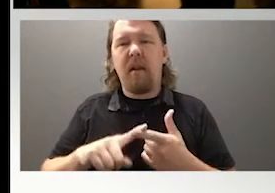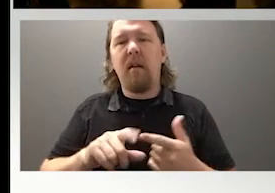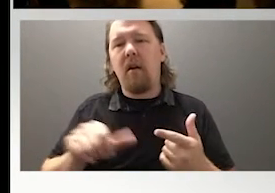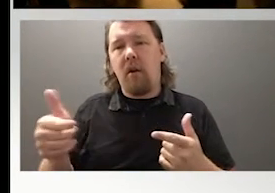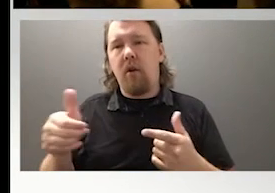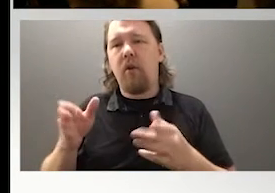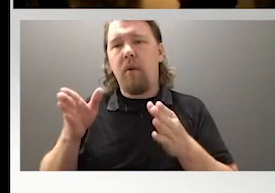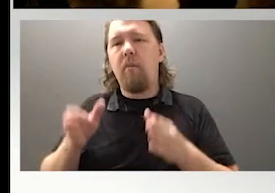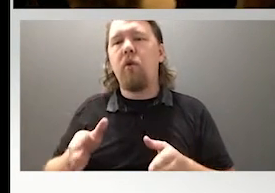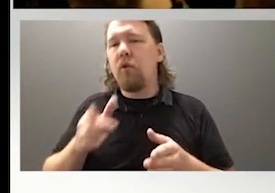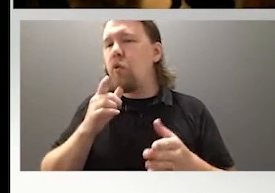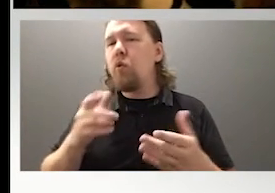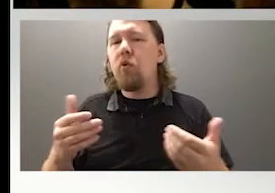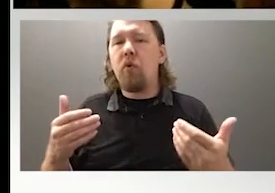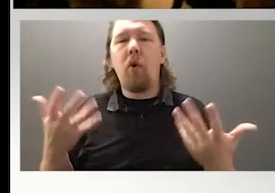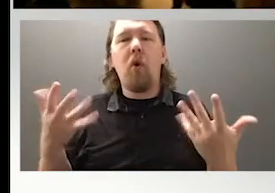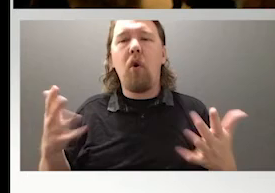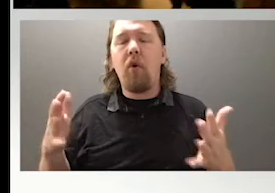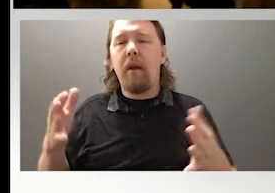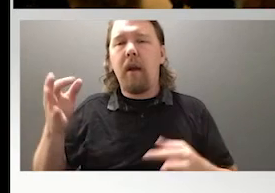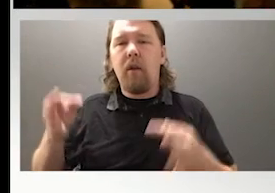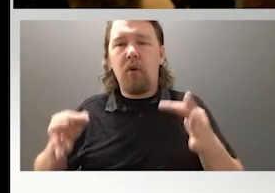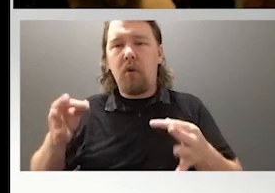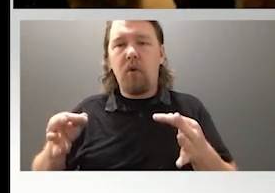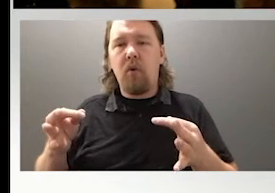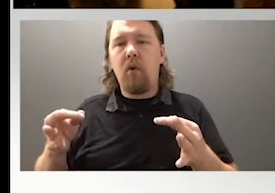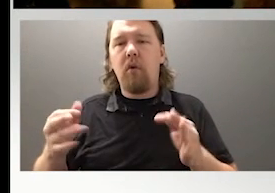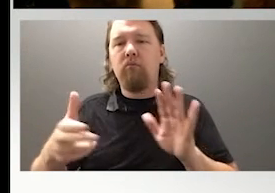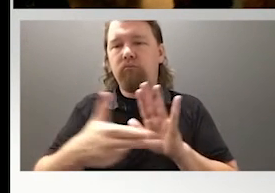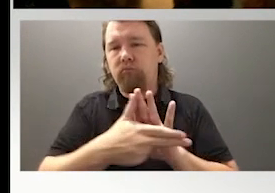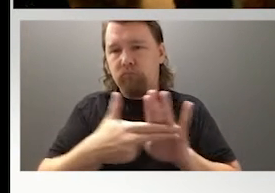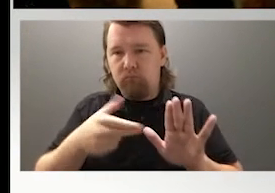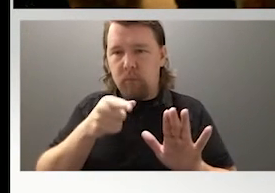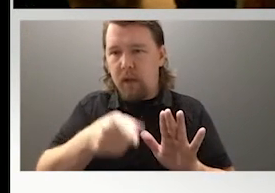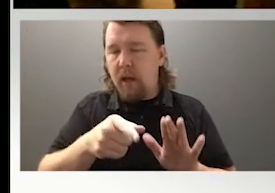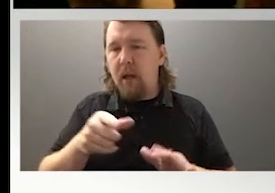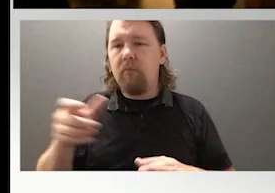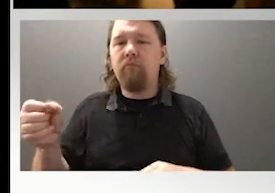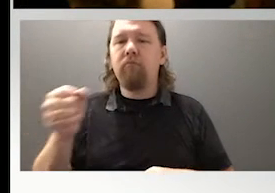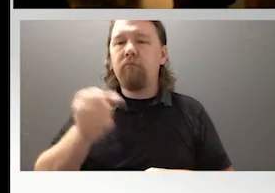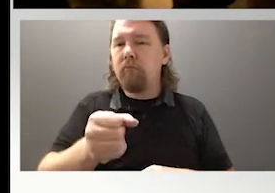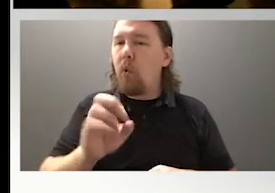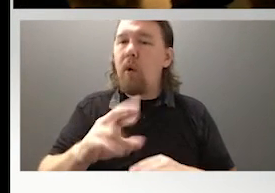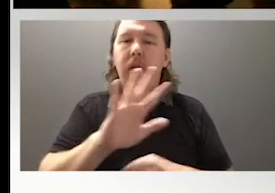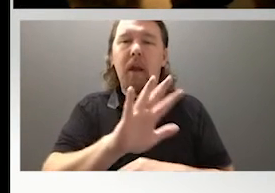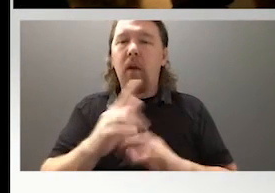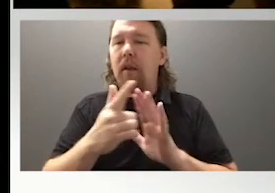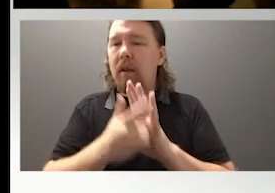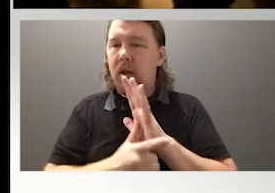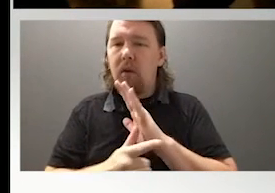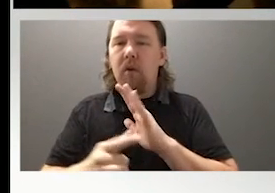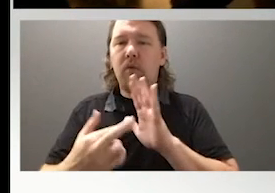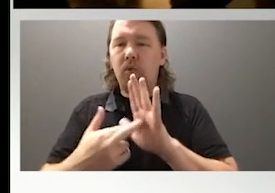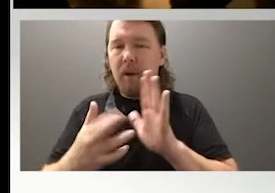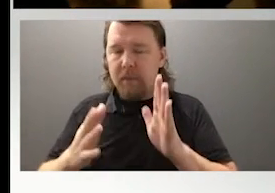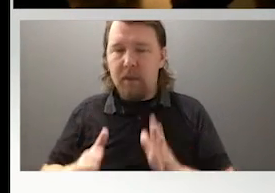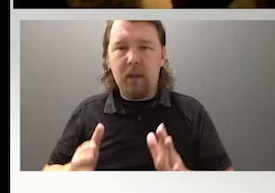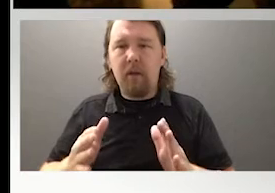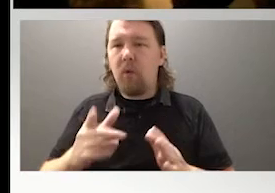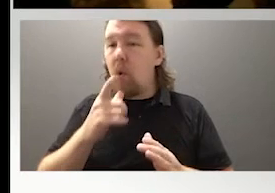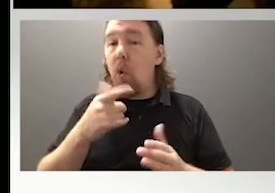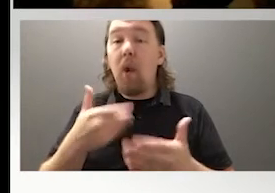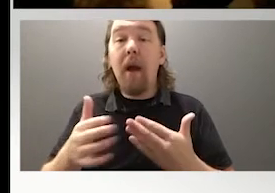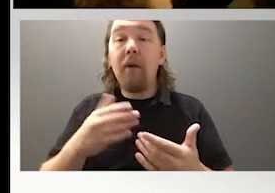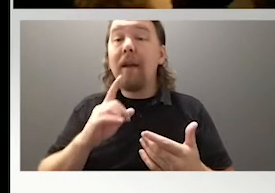can sign it for them, someone that has already been determined, either their legal guardian or legal representative, or who has the right to sign documents